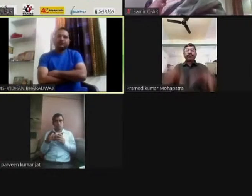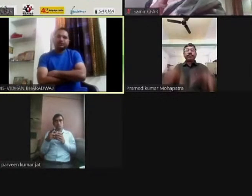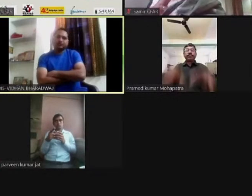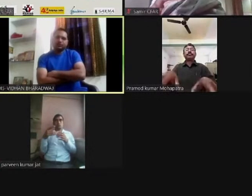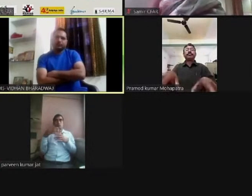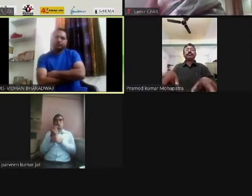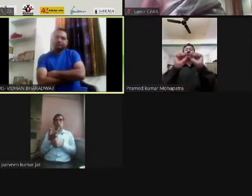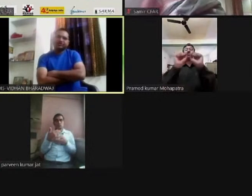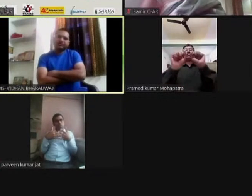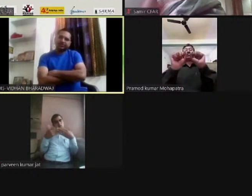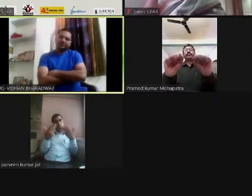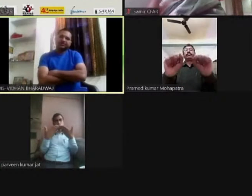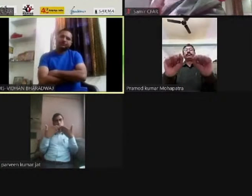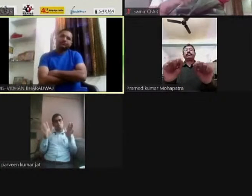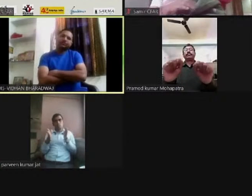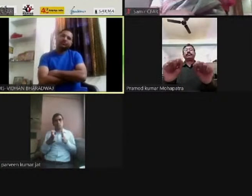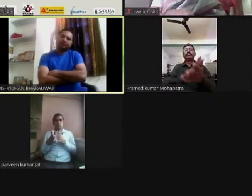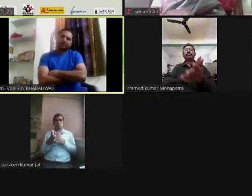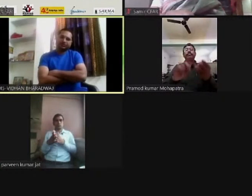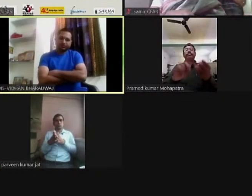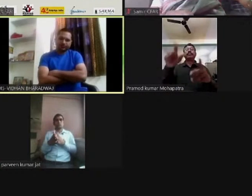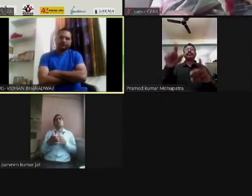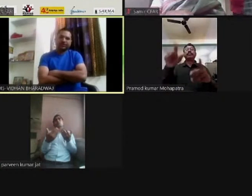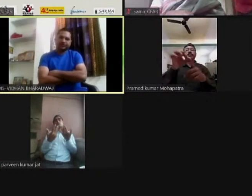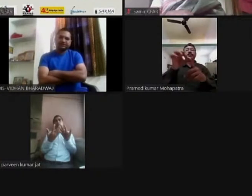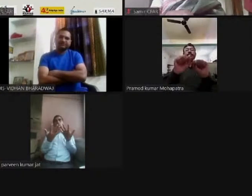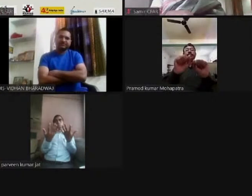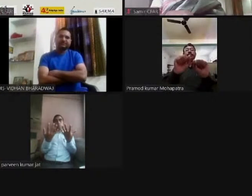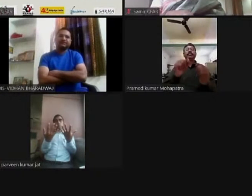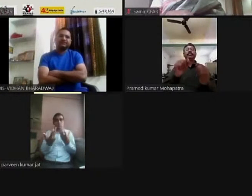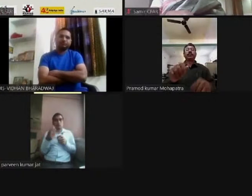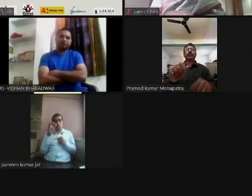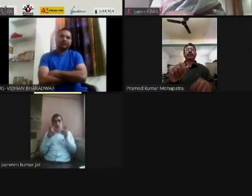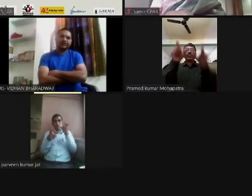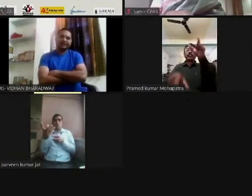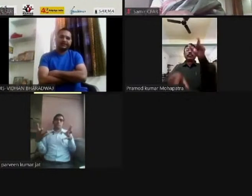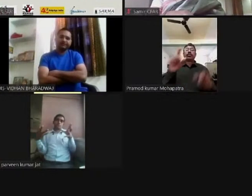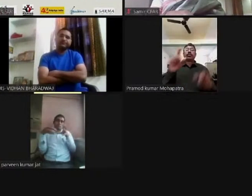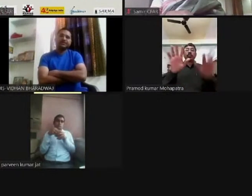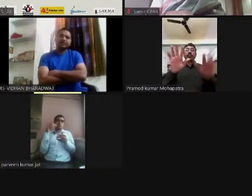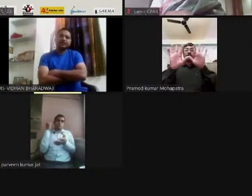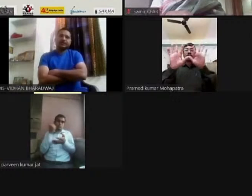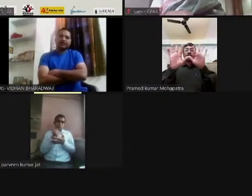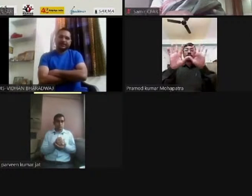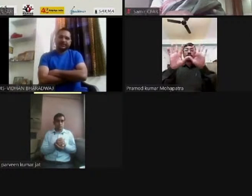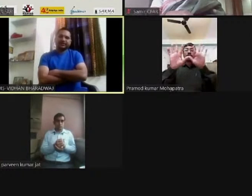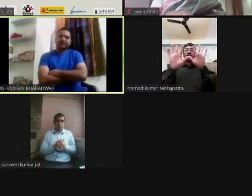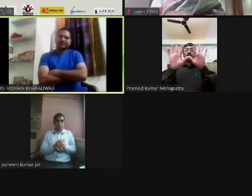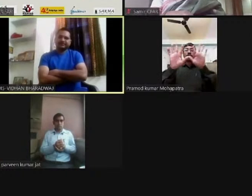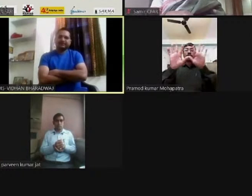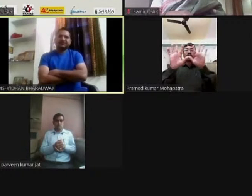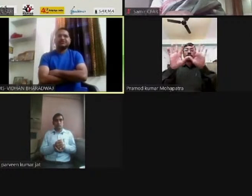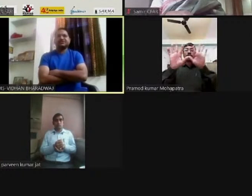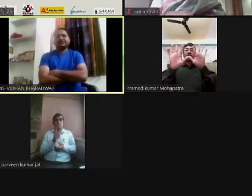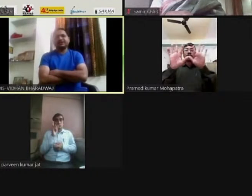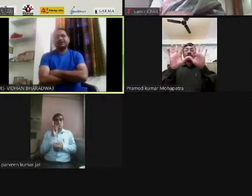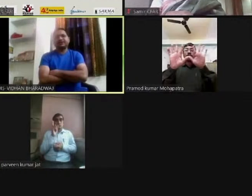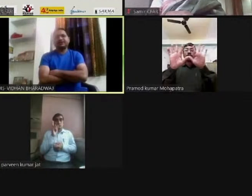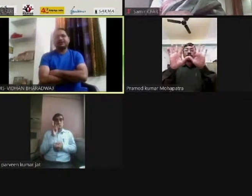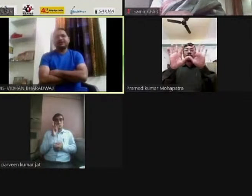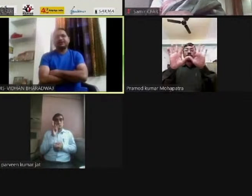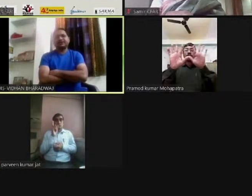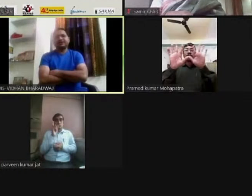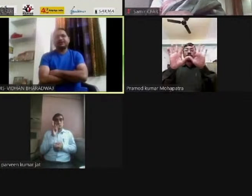where general category there have to be 10 members present from, and